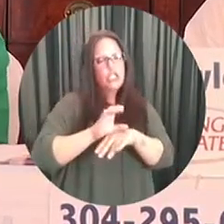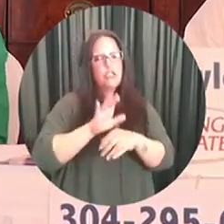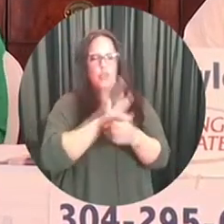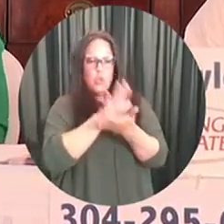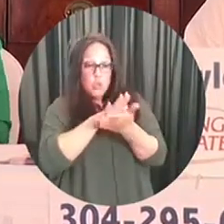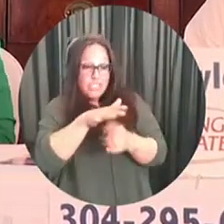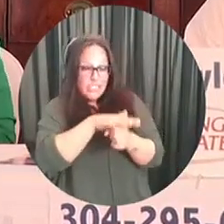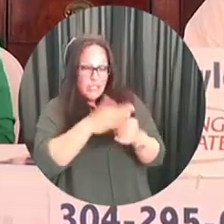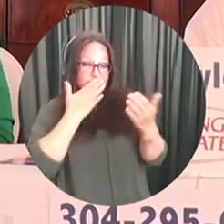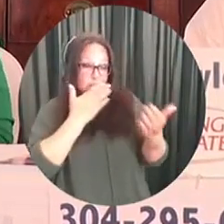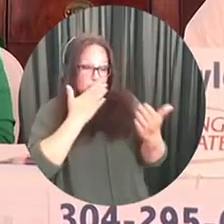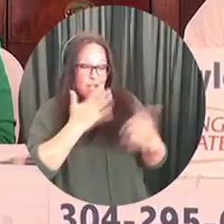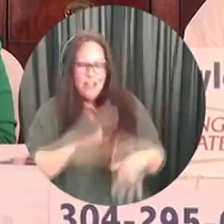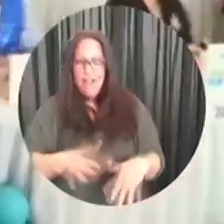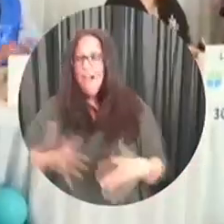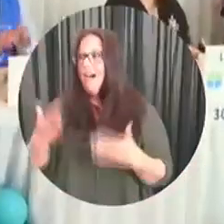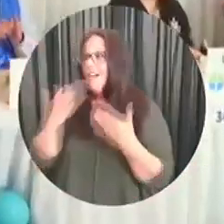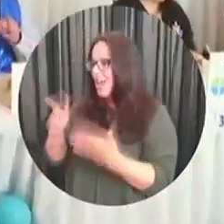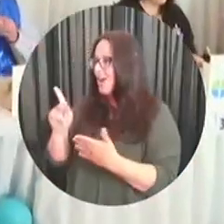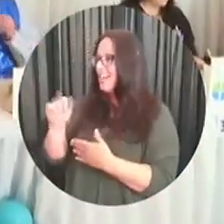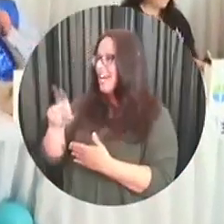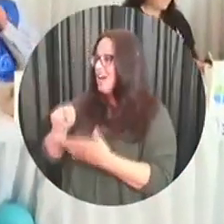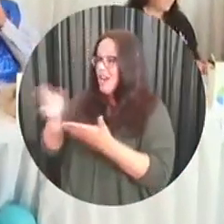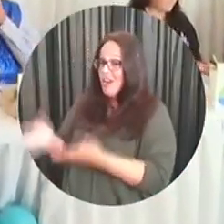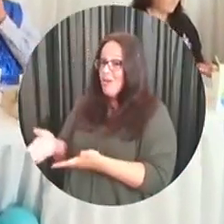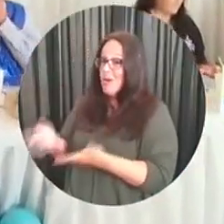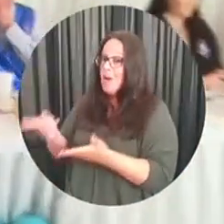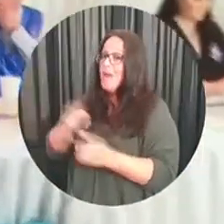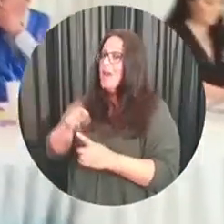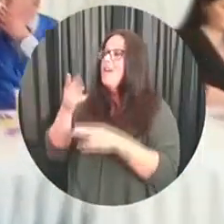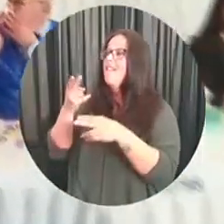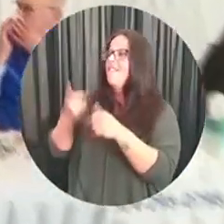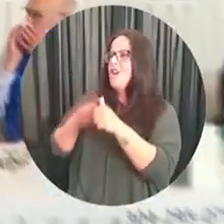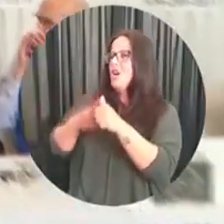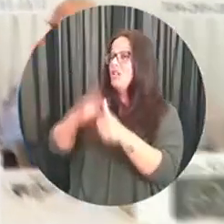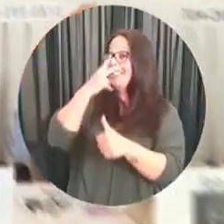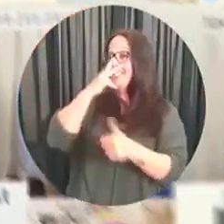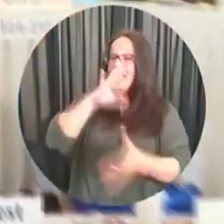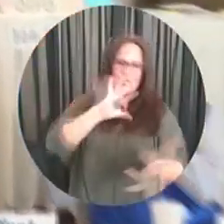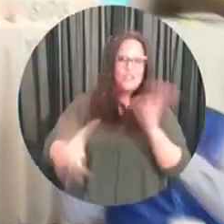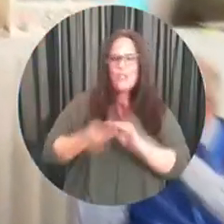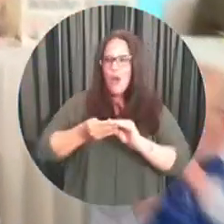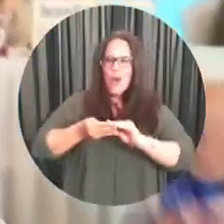you, Karen. And Rhonda, I'll get back to you in a moment, but first we're going to check out our total.